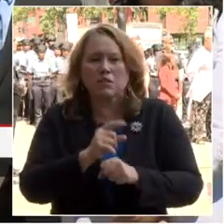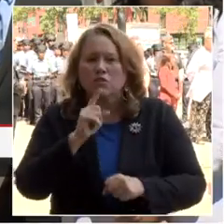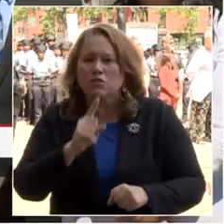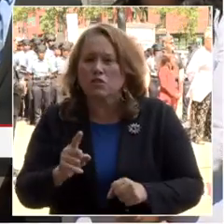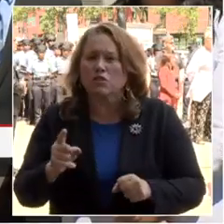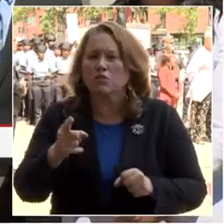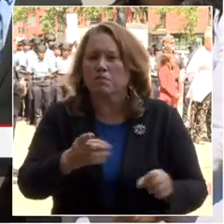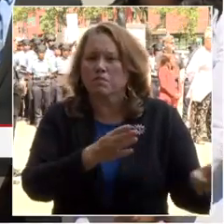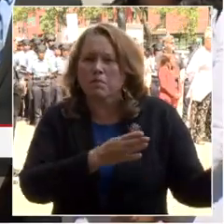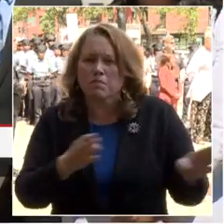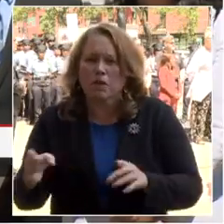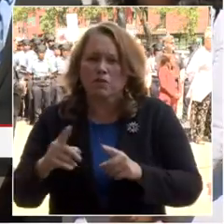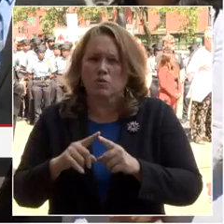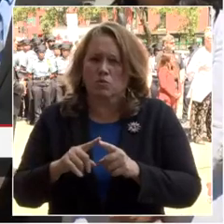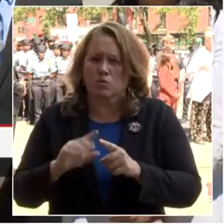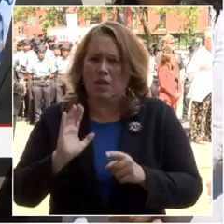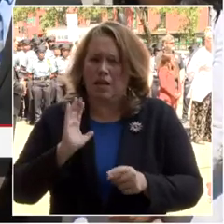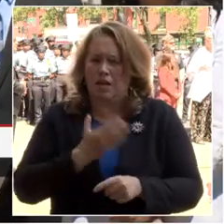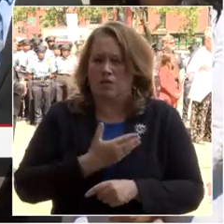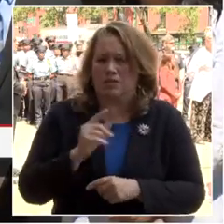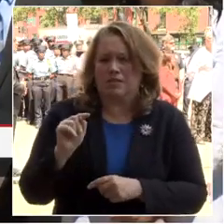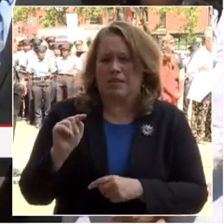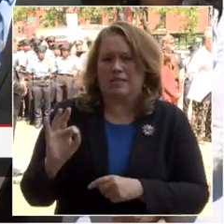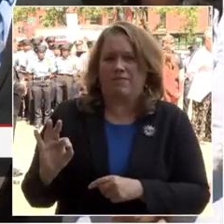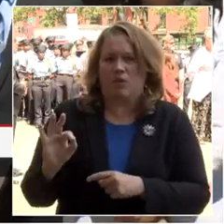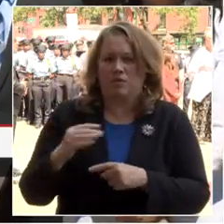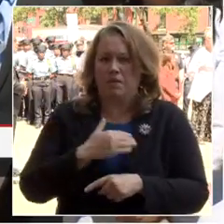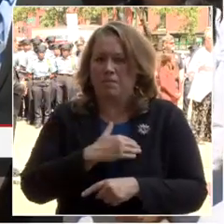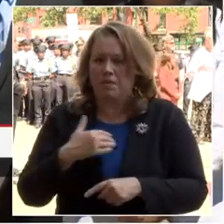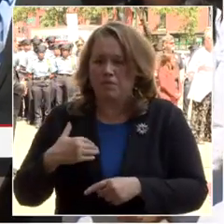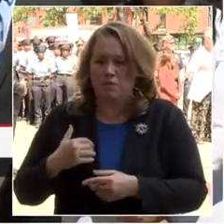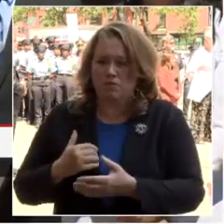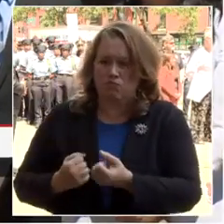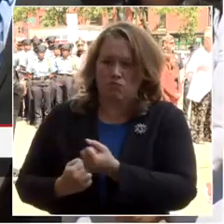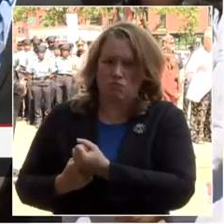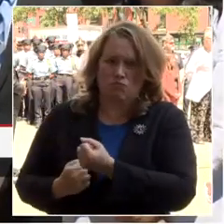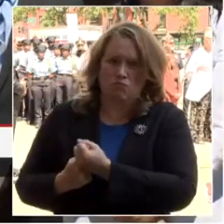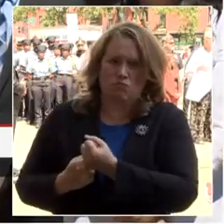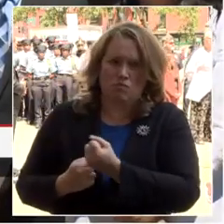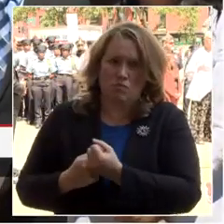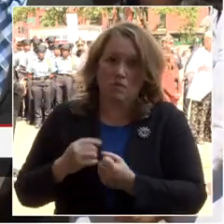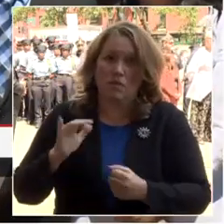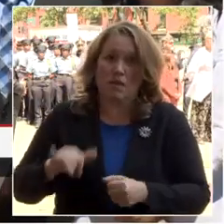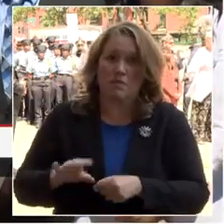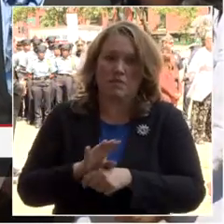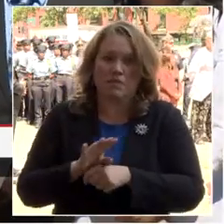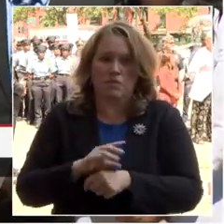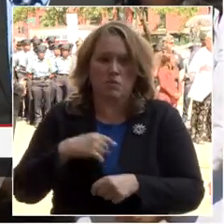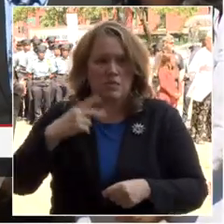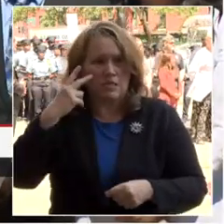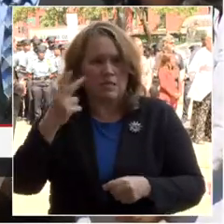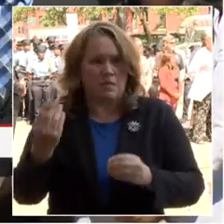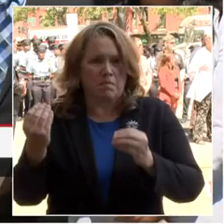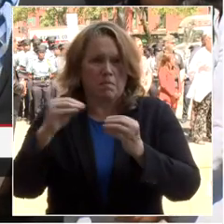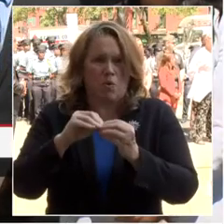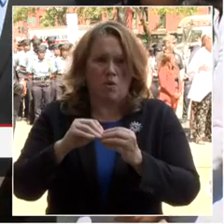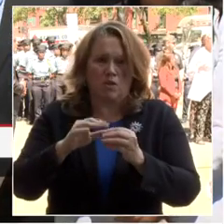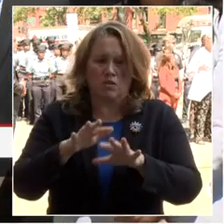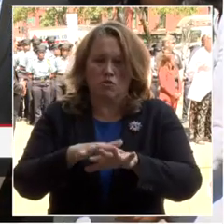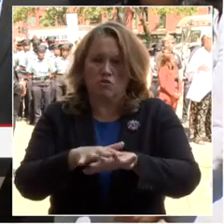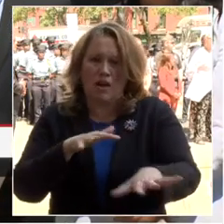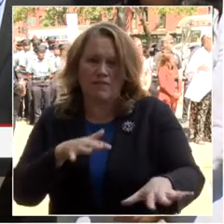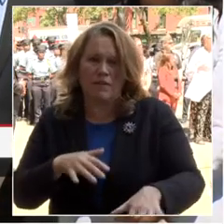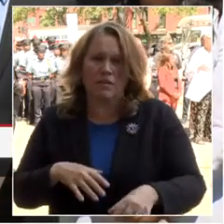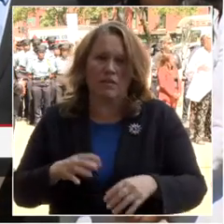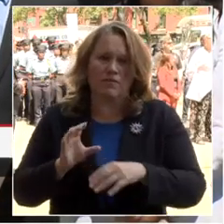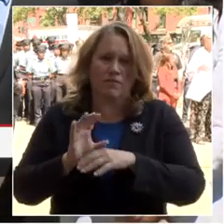engage our task force members. Outside these venues, you'll see more traffic enforcement and a visible presence from our partners.